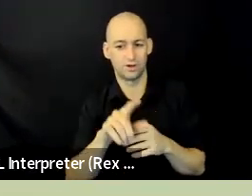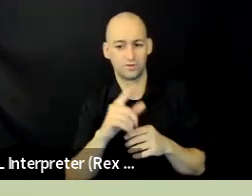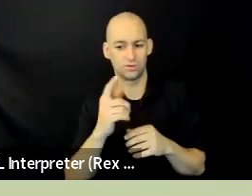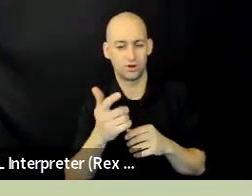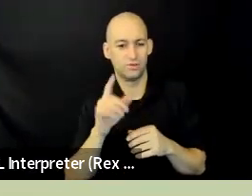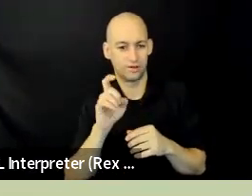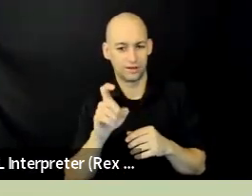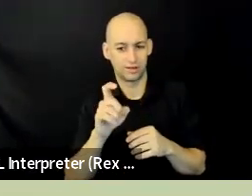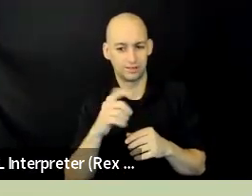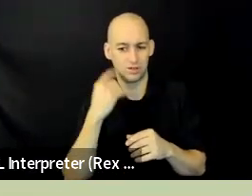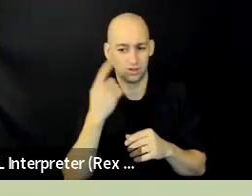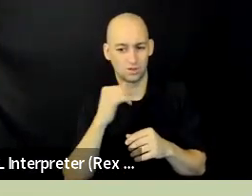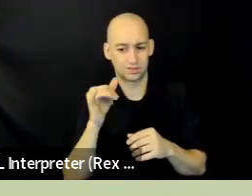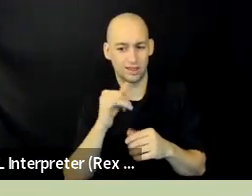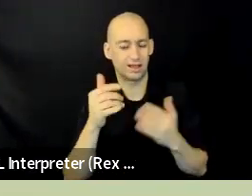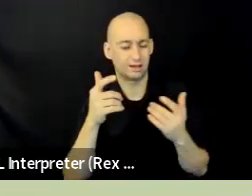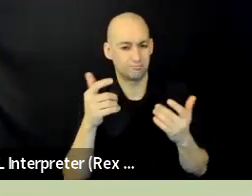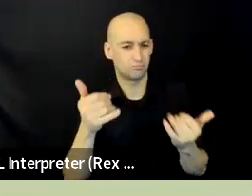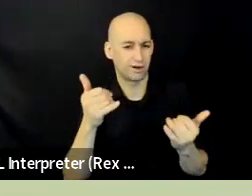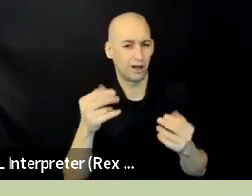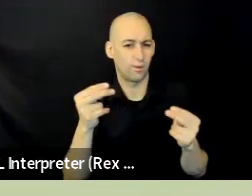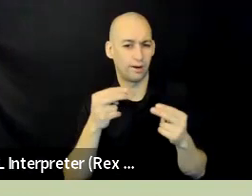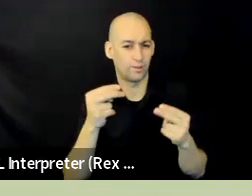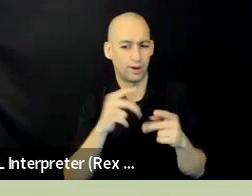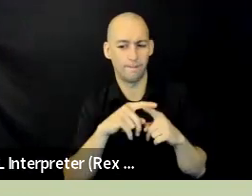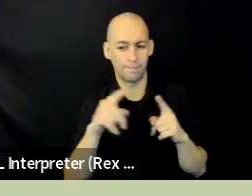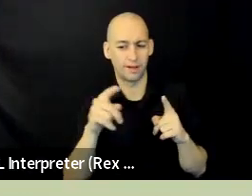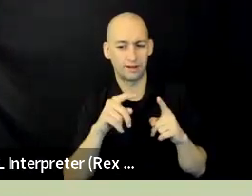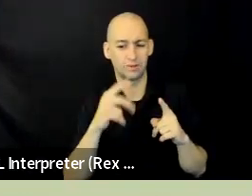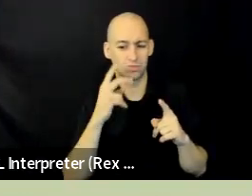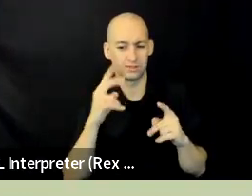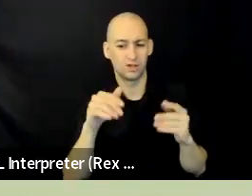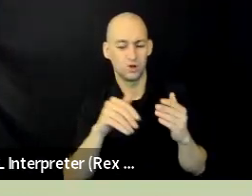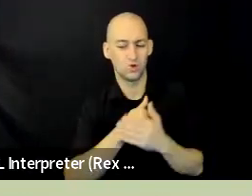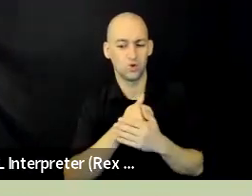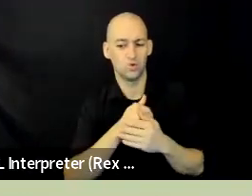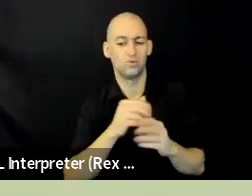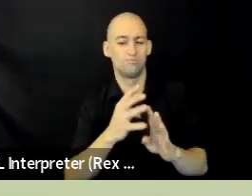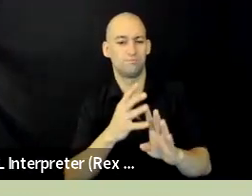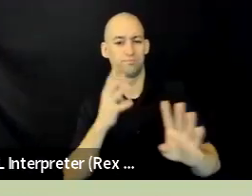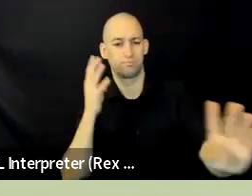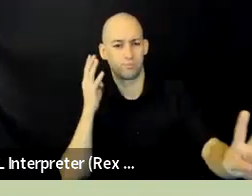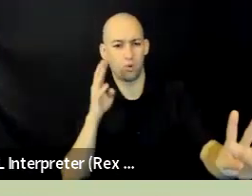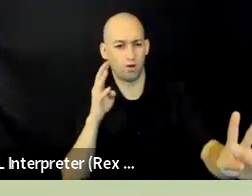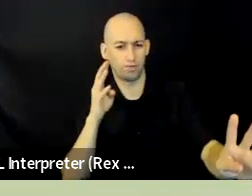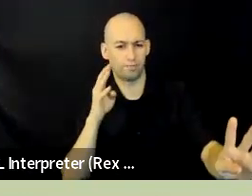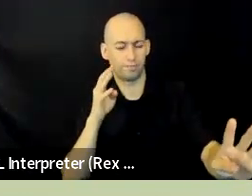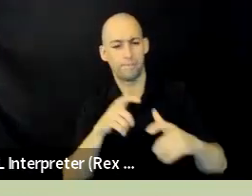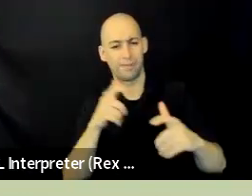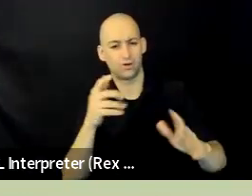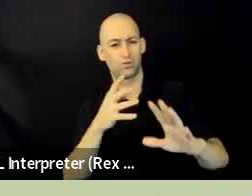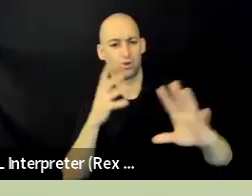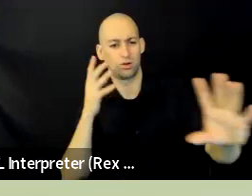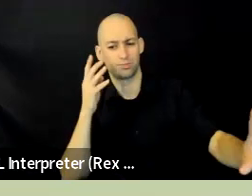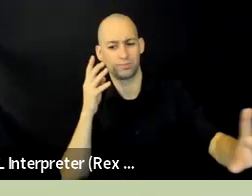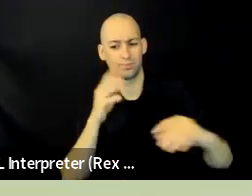look a lot like the current highway, but you would see new, larger retaining walls on the uphill side. This alternative would